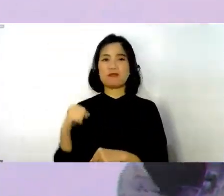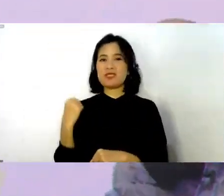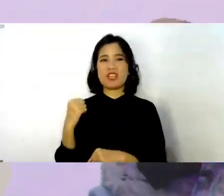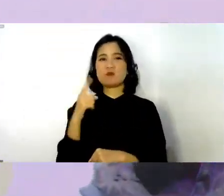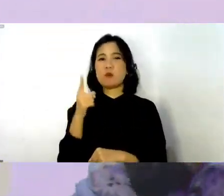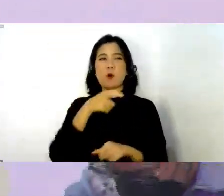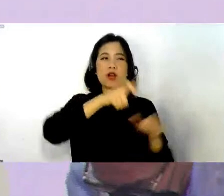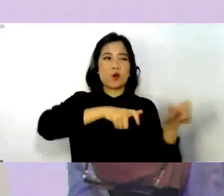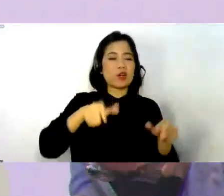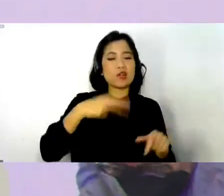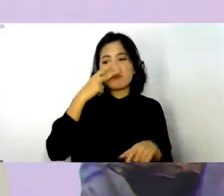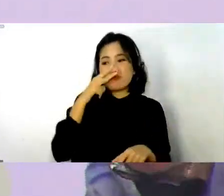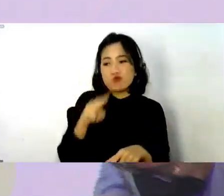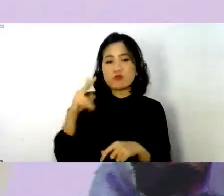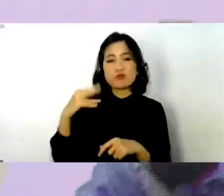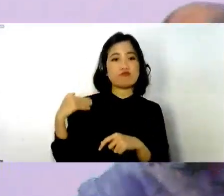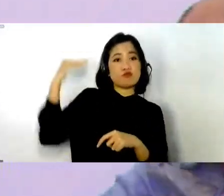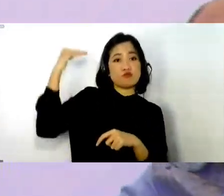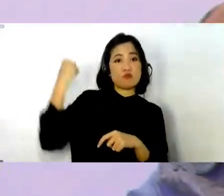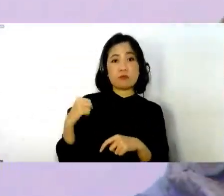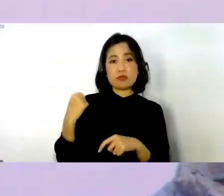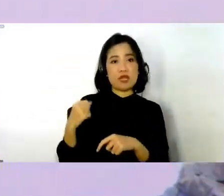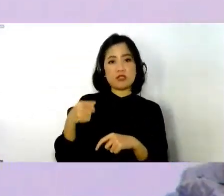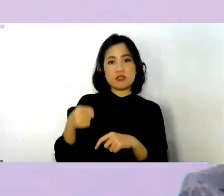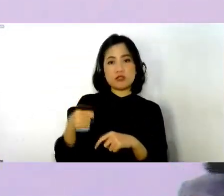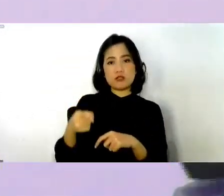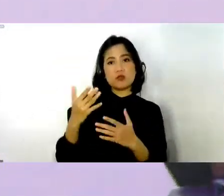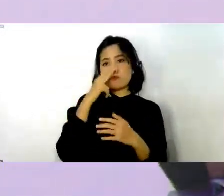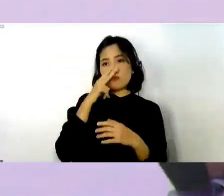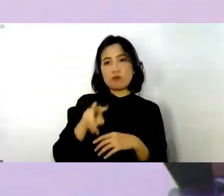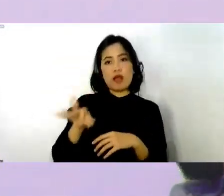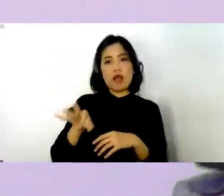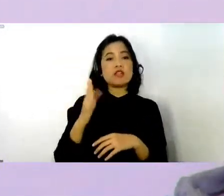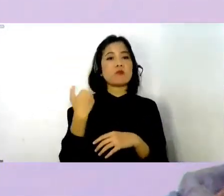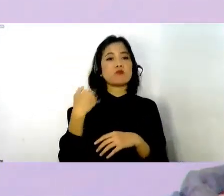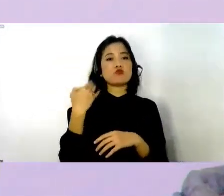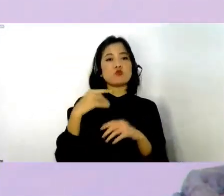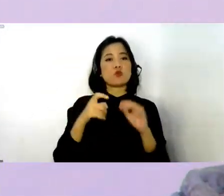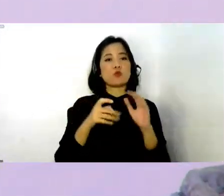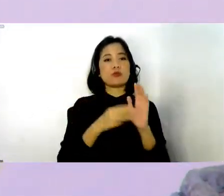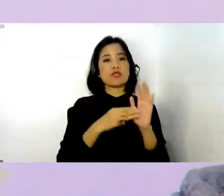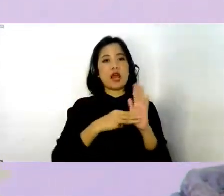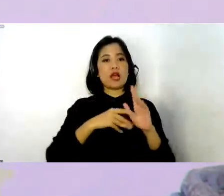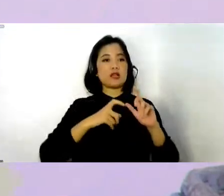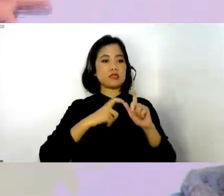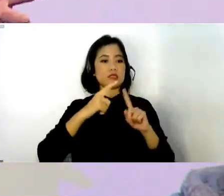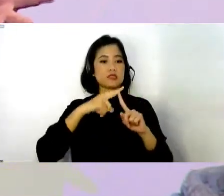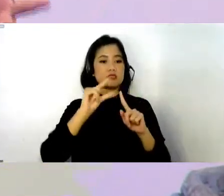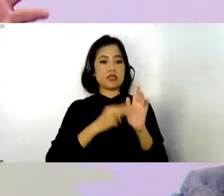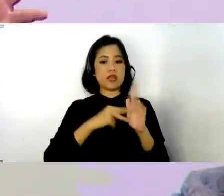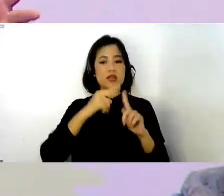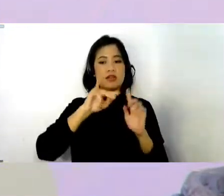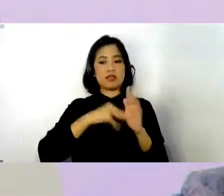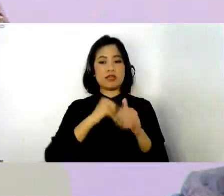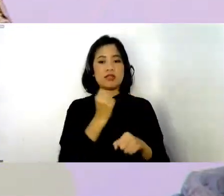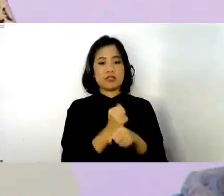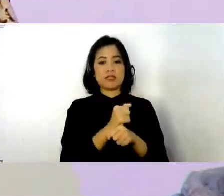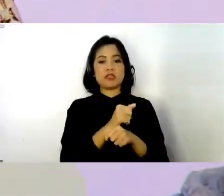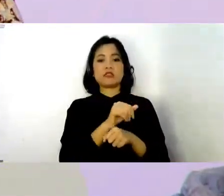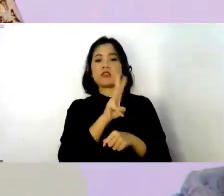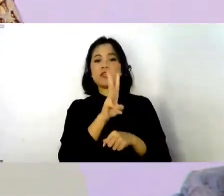sure people that Indonesia do not feel poor. And of course, the MPI, after